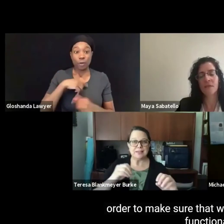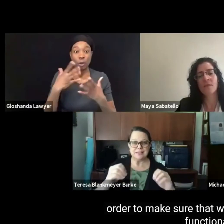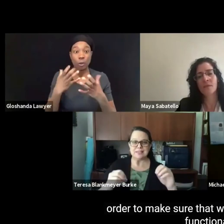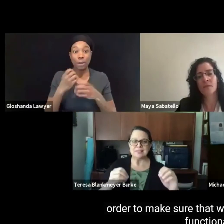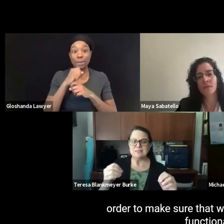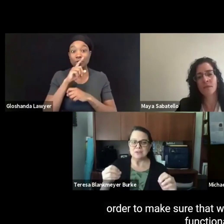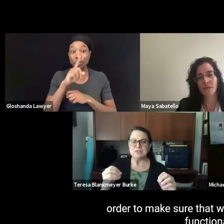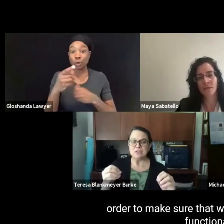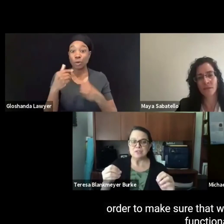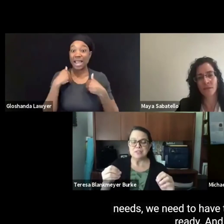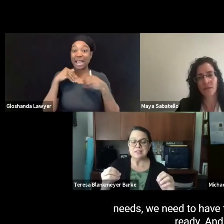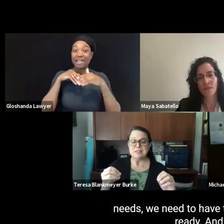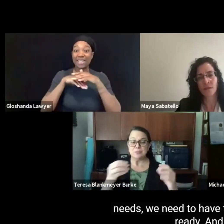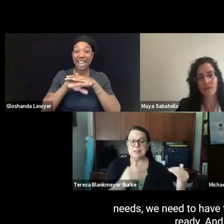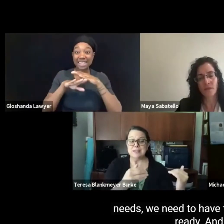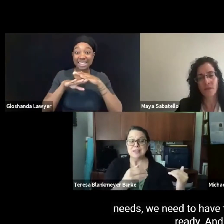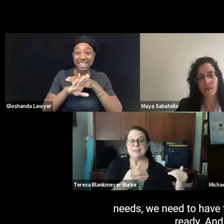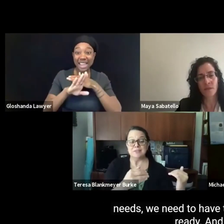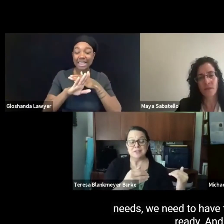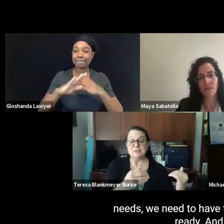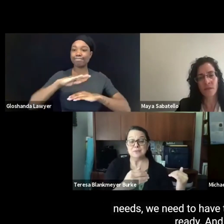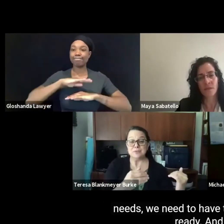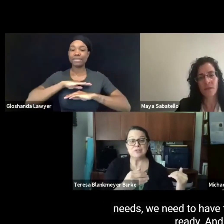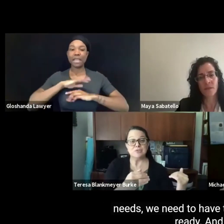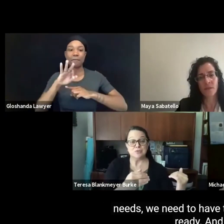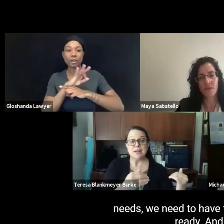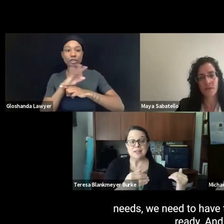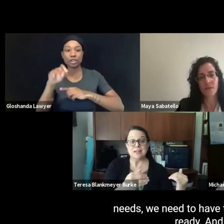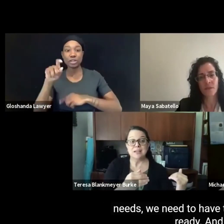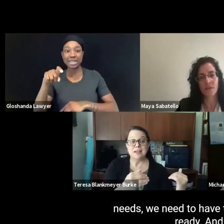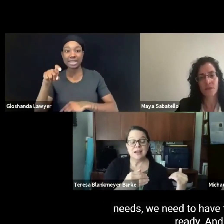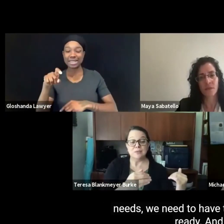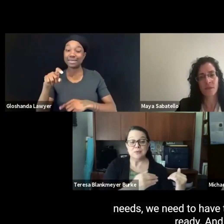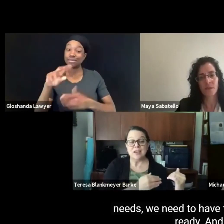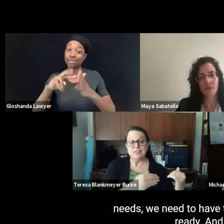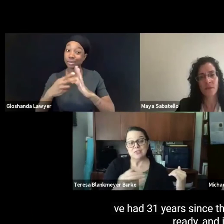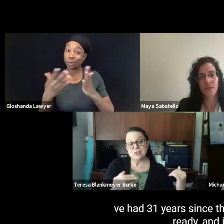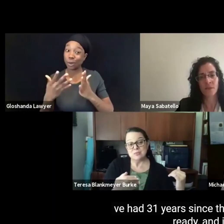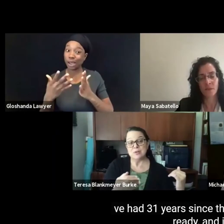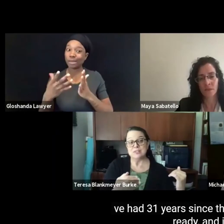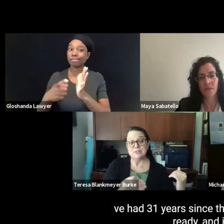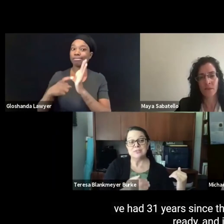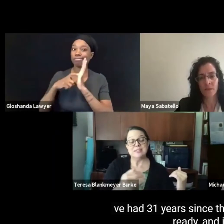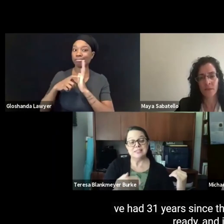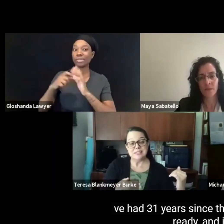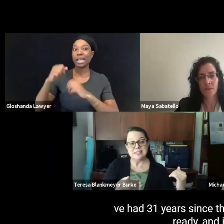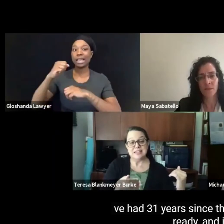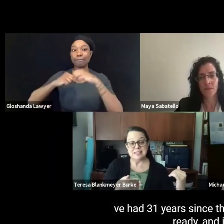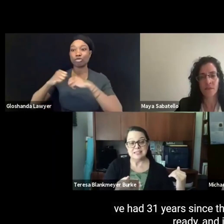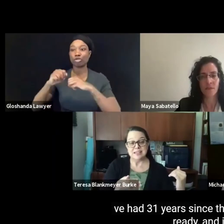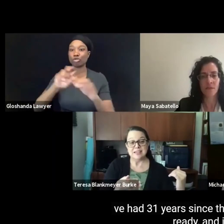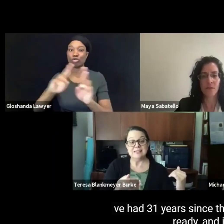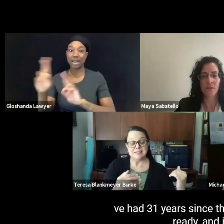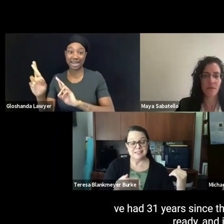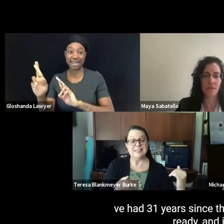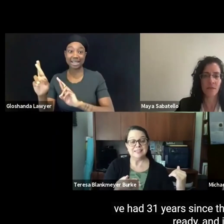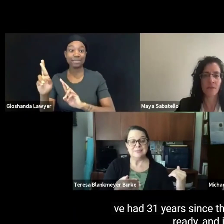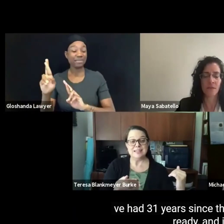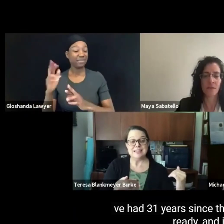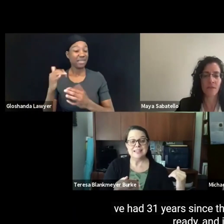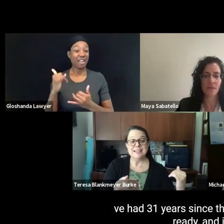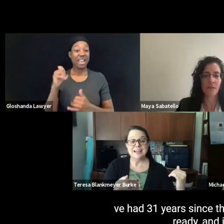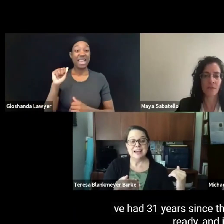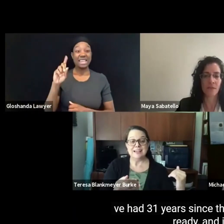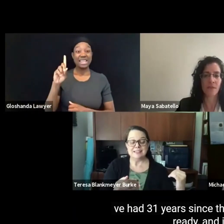have access and functional needs, we need to have the infrastructure ready. And we've had 31 years since the ADA to get